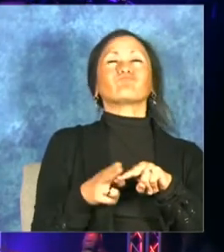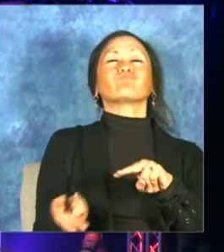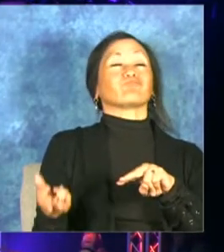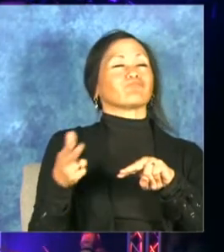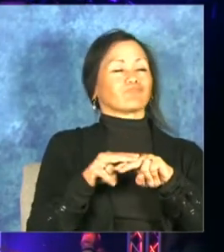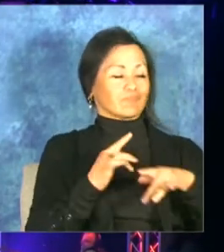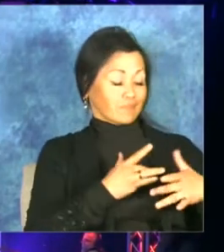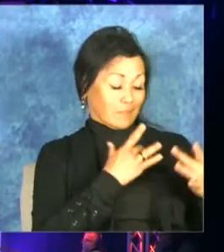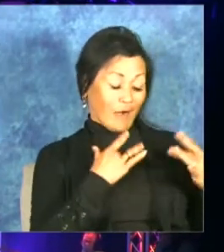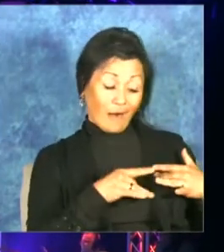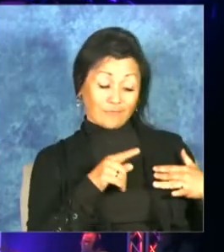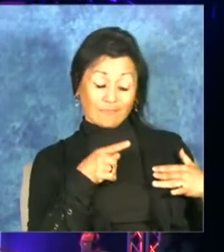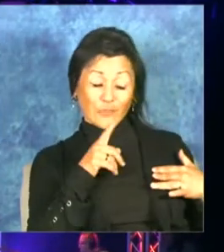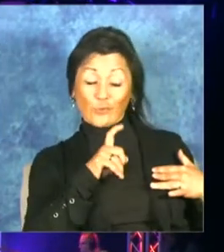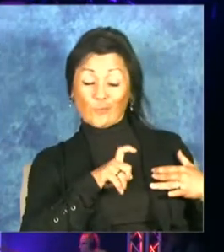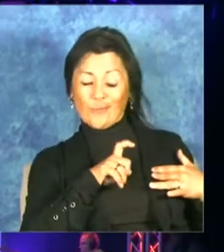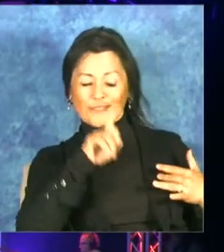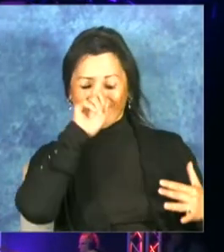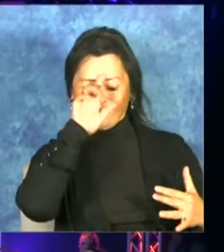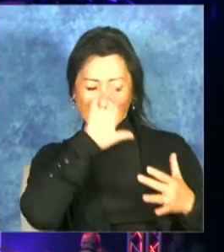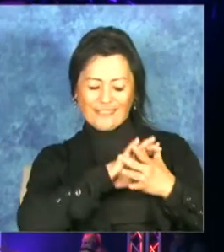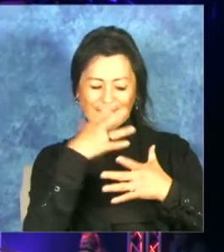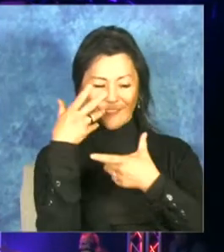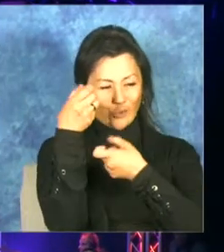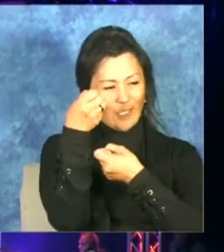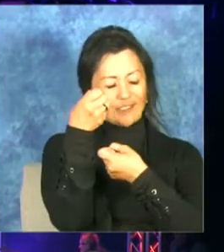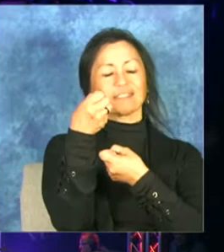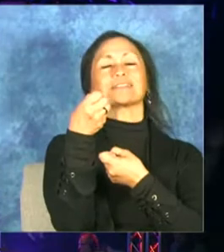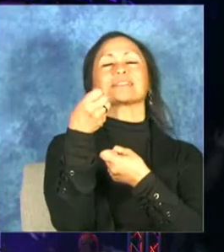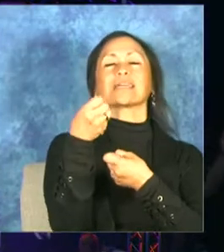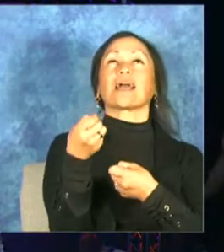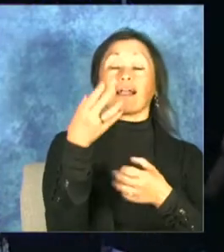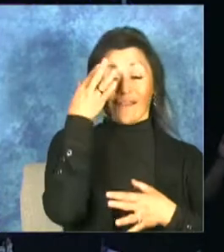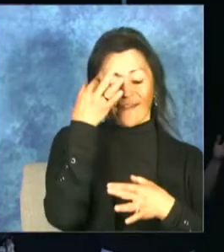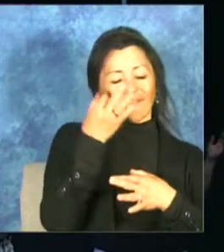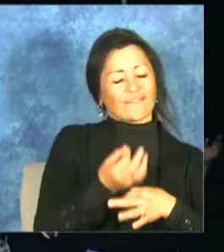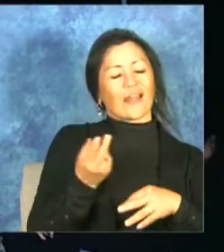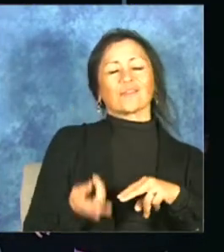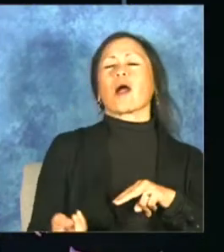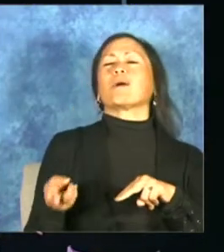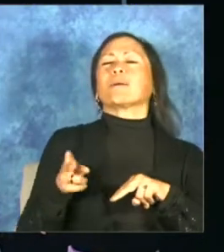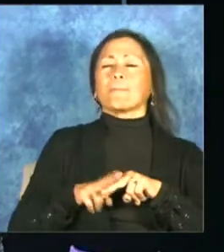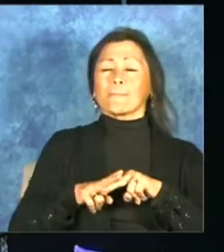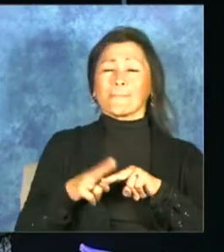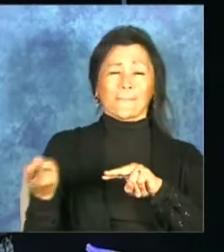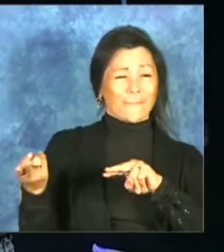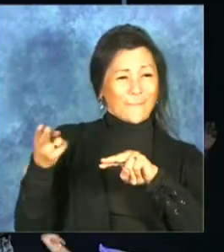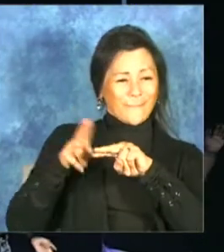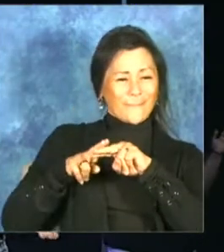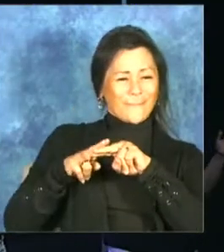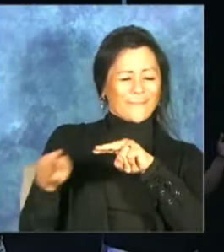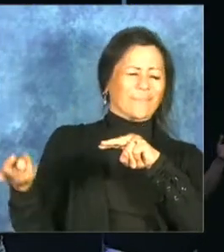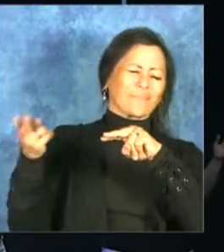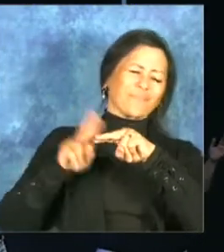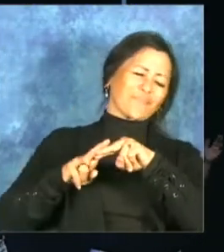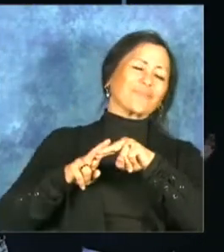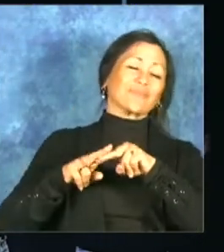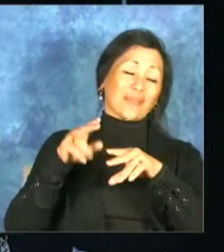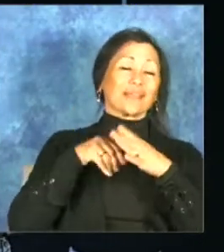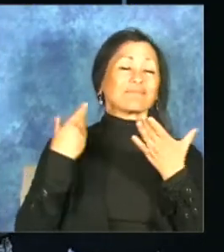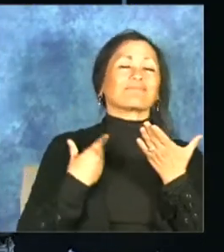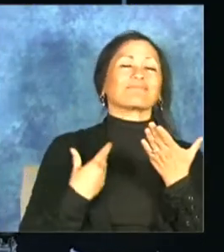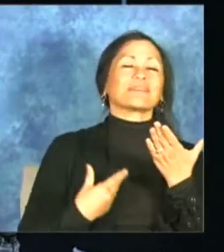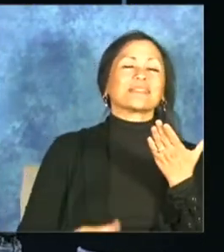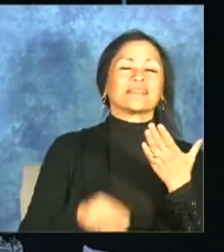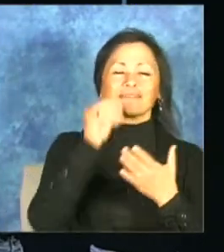rise up. Oh heart, believe. Let faith rise up in